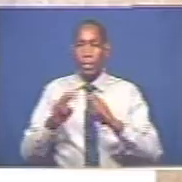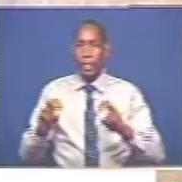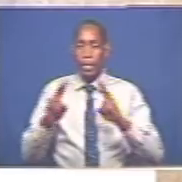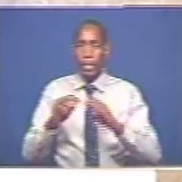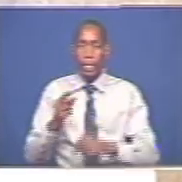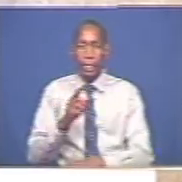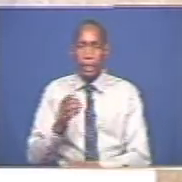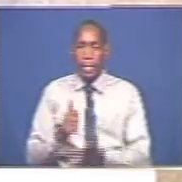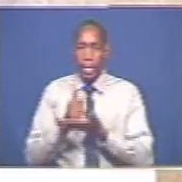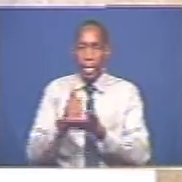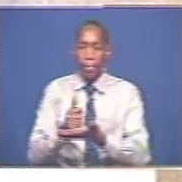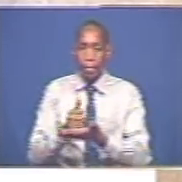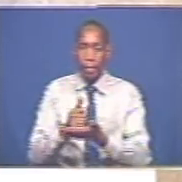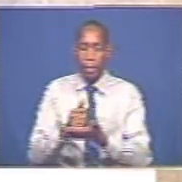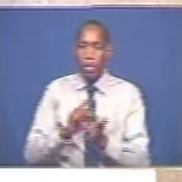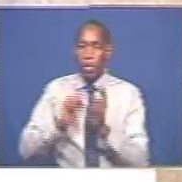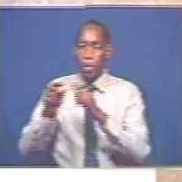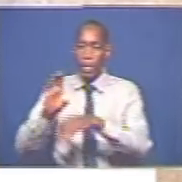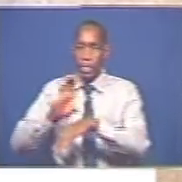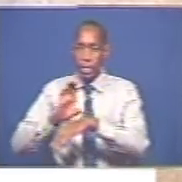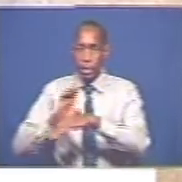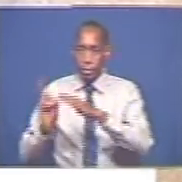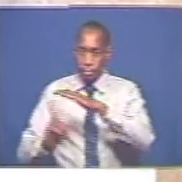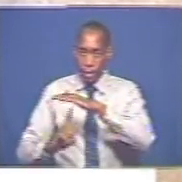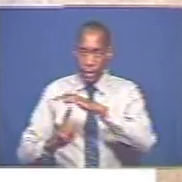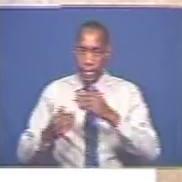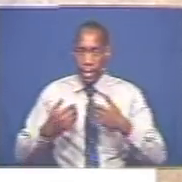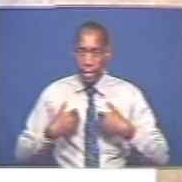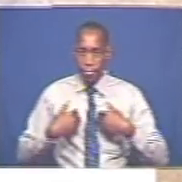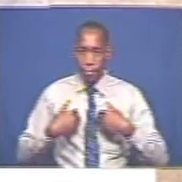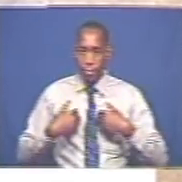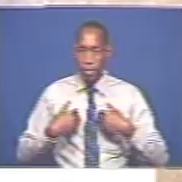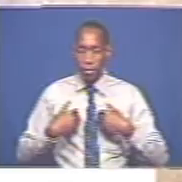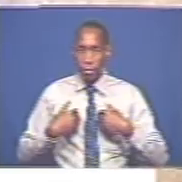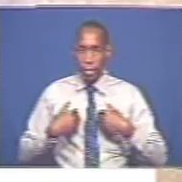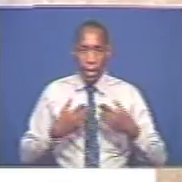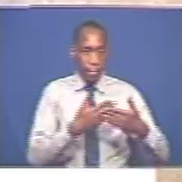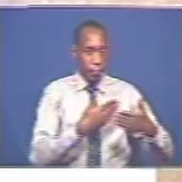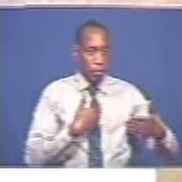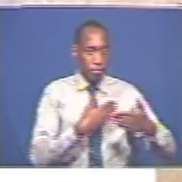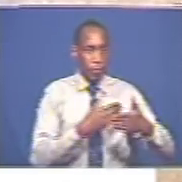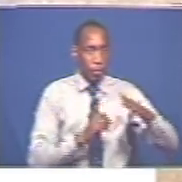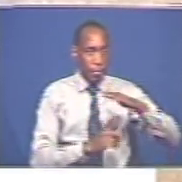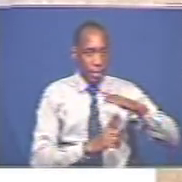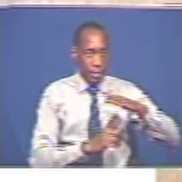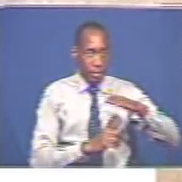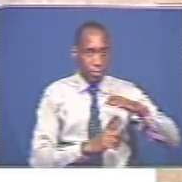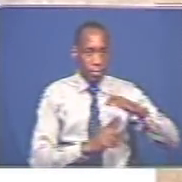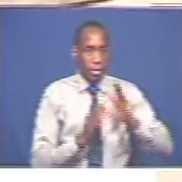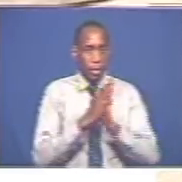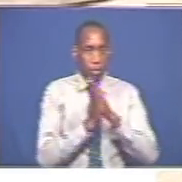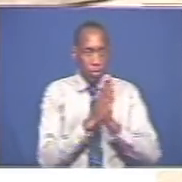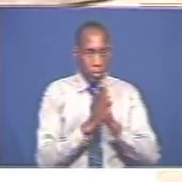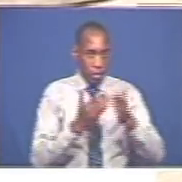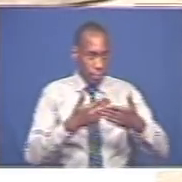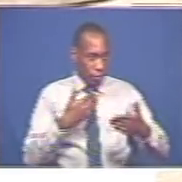me, I went to our church, our ministry. Yeah. We have a very stable guidance. Before we get to the ministry, let's bring the story back a